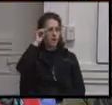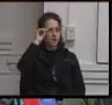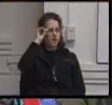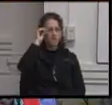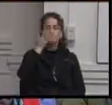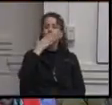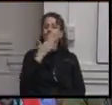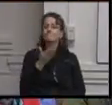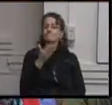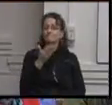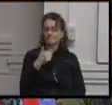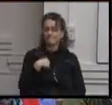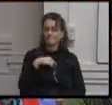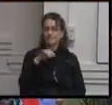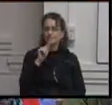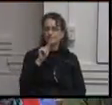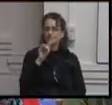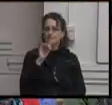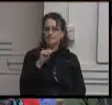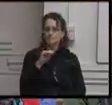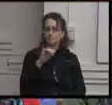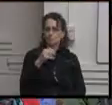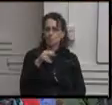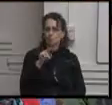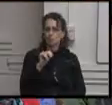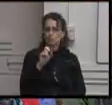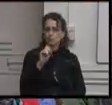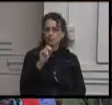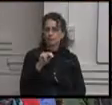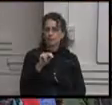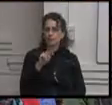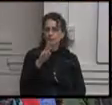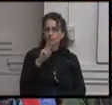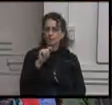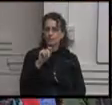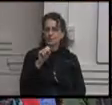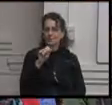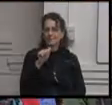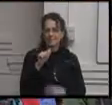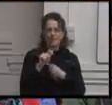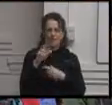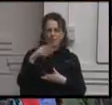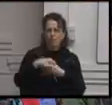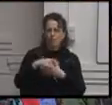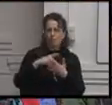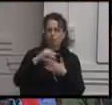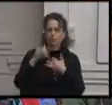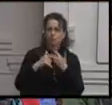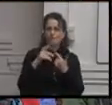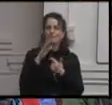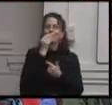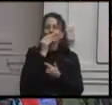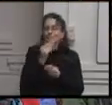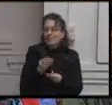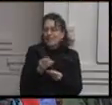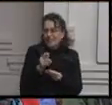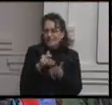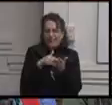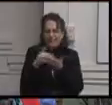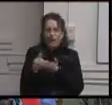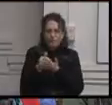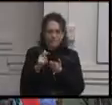Thank you, Mr. Chairman. Tim Johnson, WTSA, a member of the Project Feed the Thousands Planning Committee. New numbers just